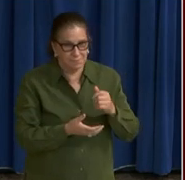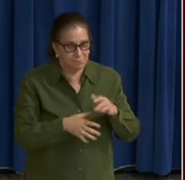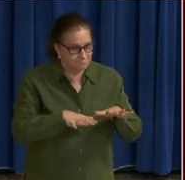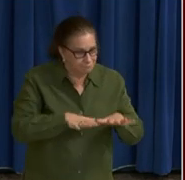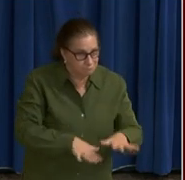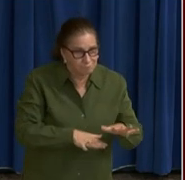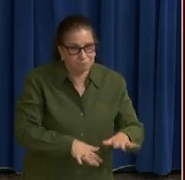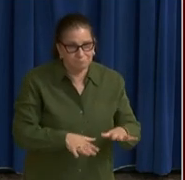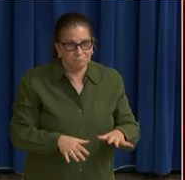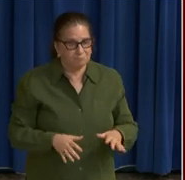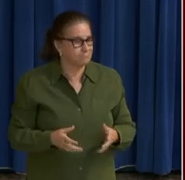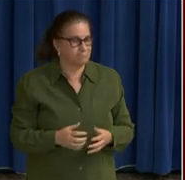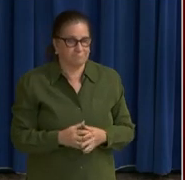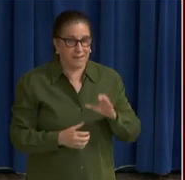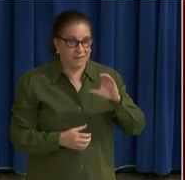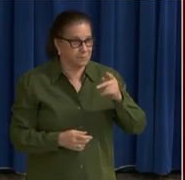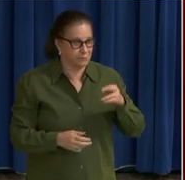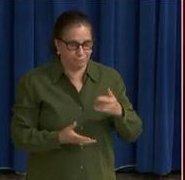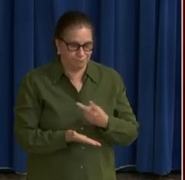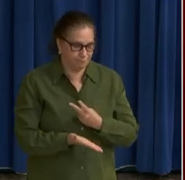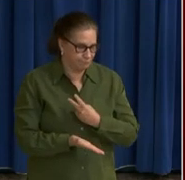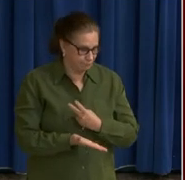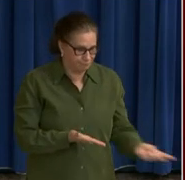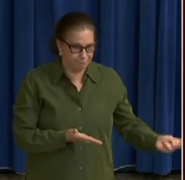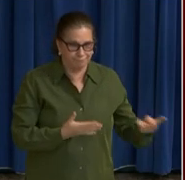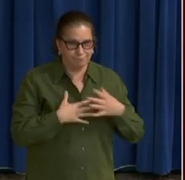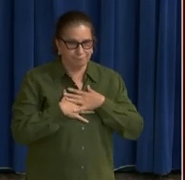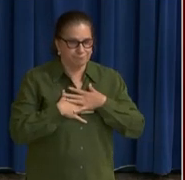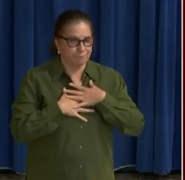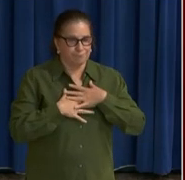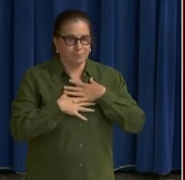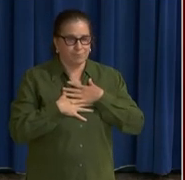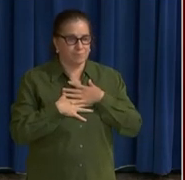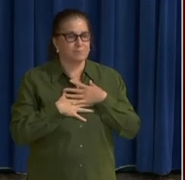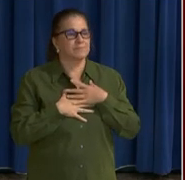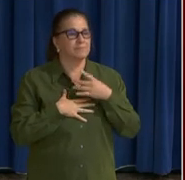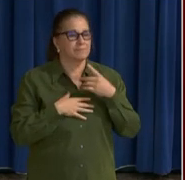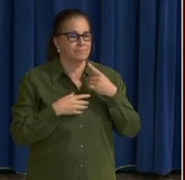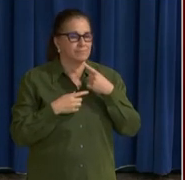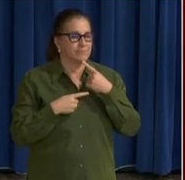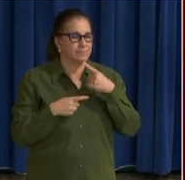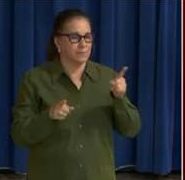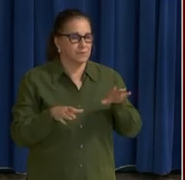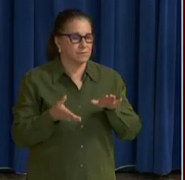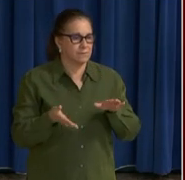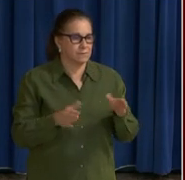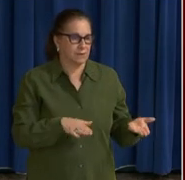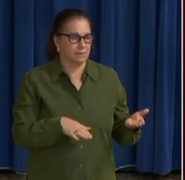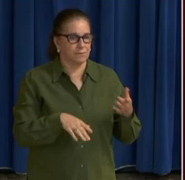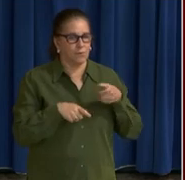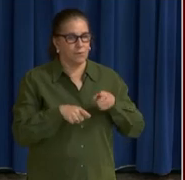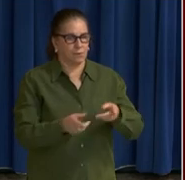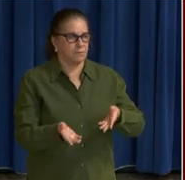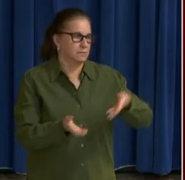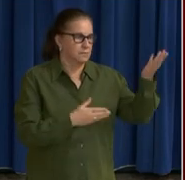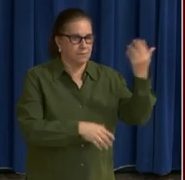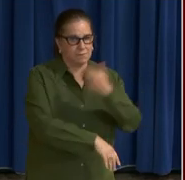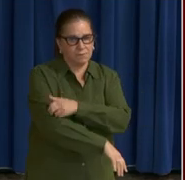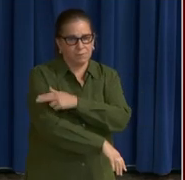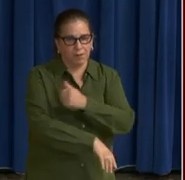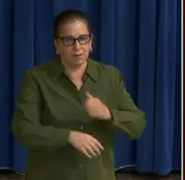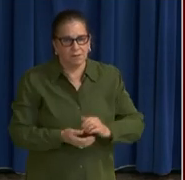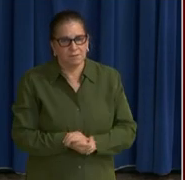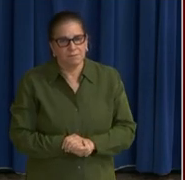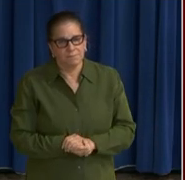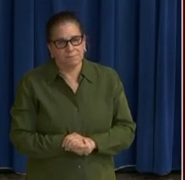dead. The decedent has been identified as 18-year-old Deon Kay of Southeast DC. Officers